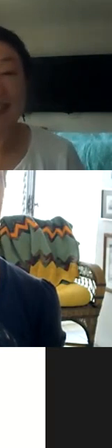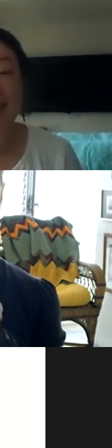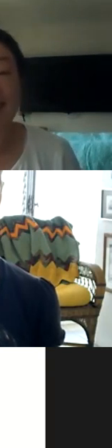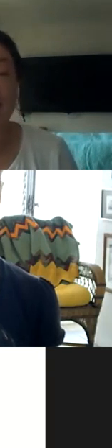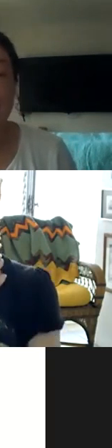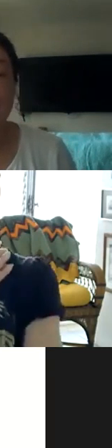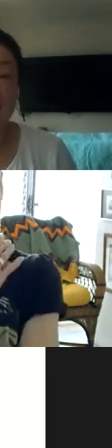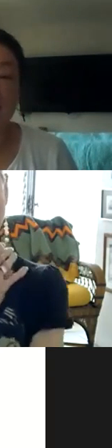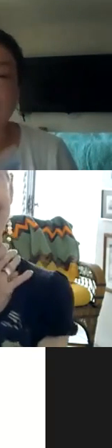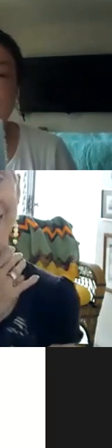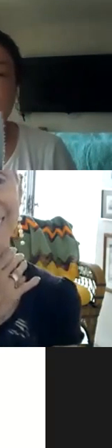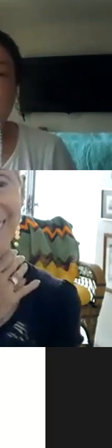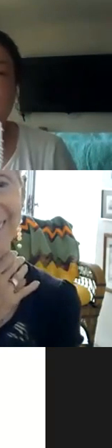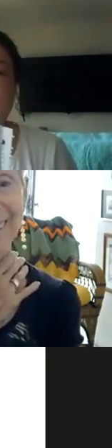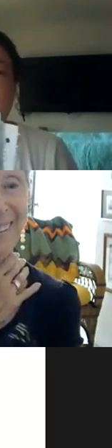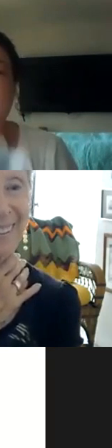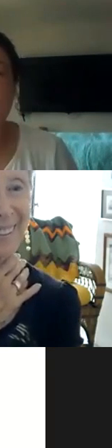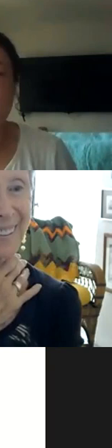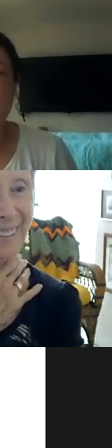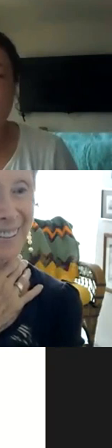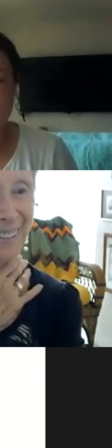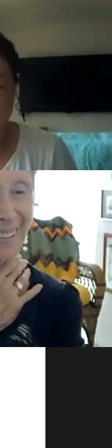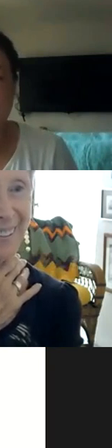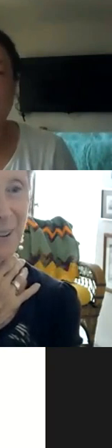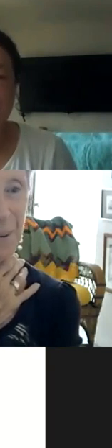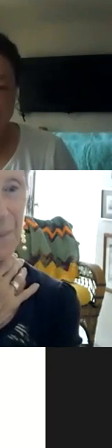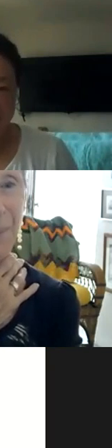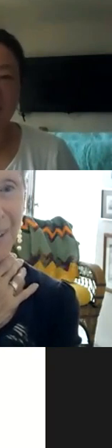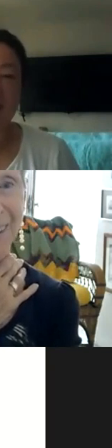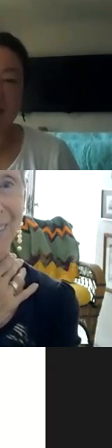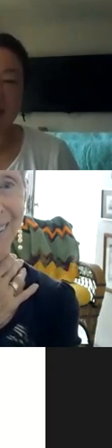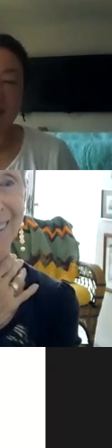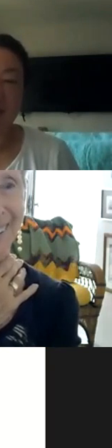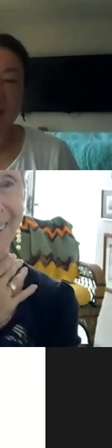Very good, Bianca. Yes, thank you, and you're welcome.